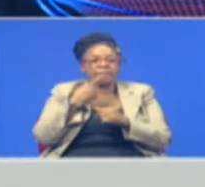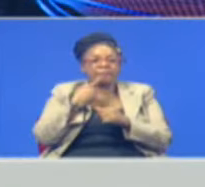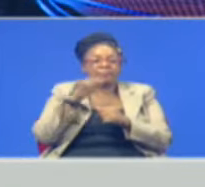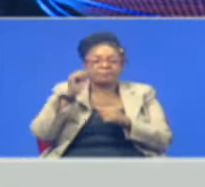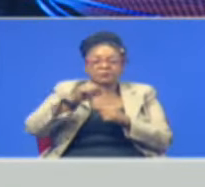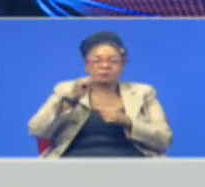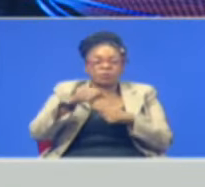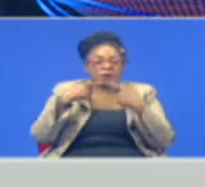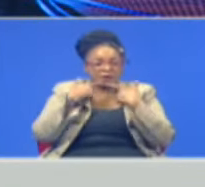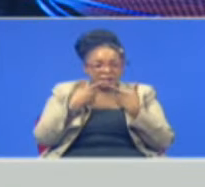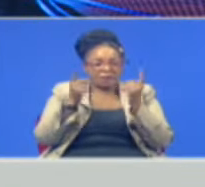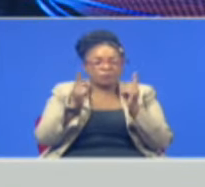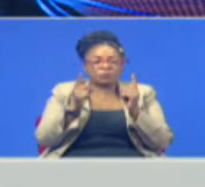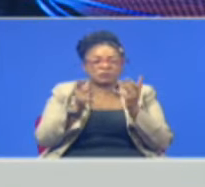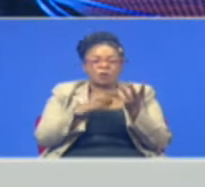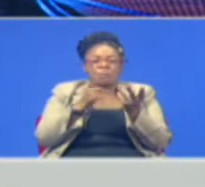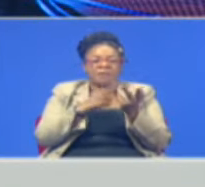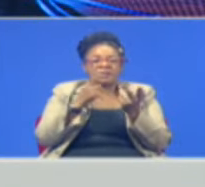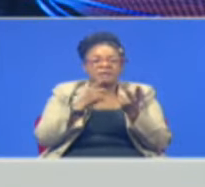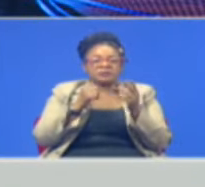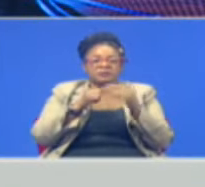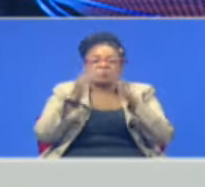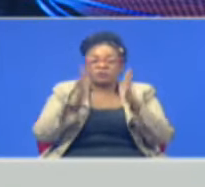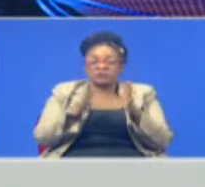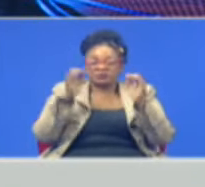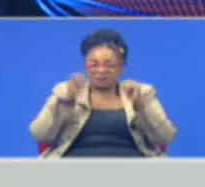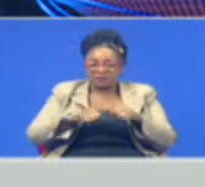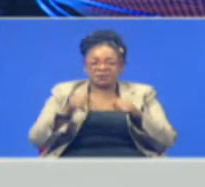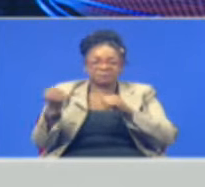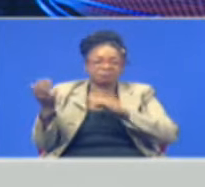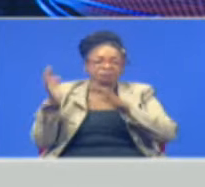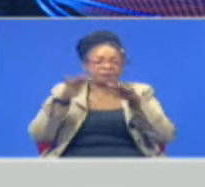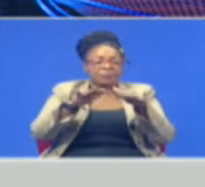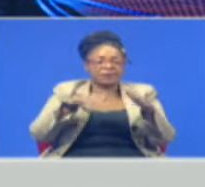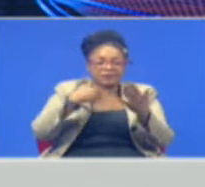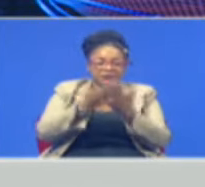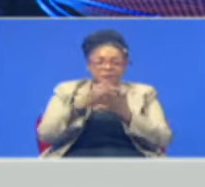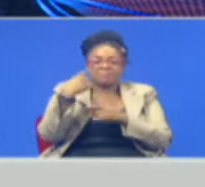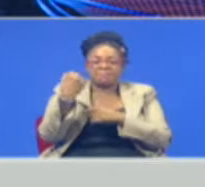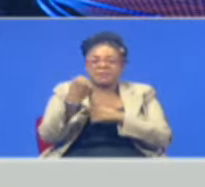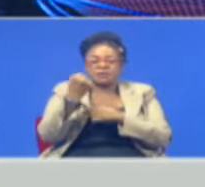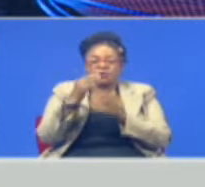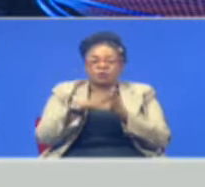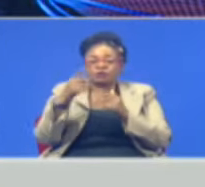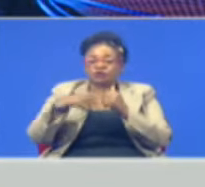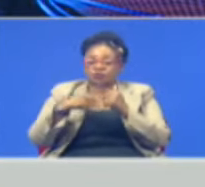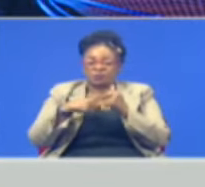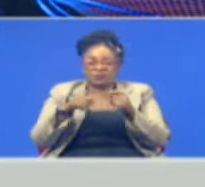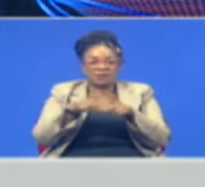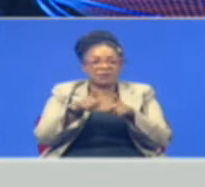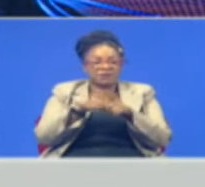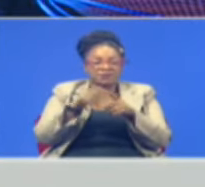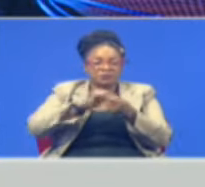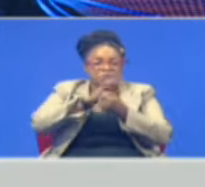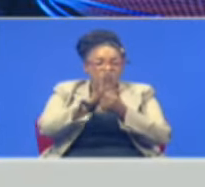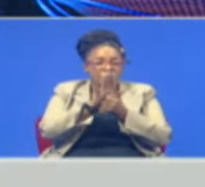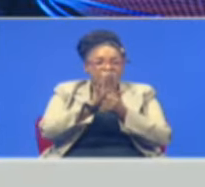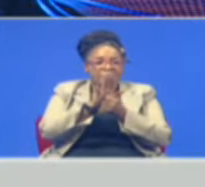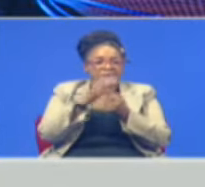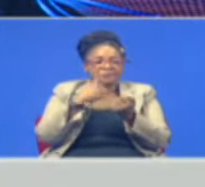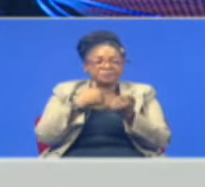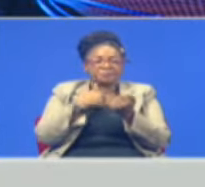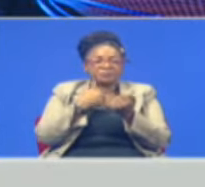announcement on how many fans can attend the games until May or June as surging coronavirus infections play havoc